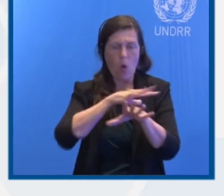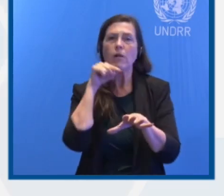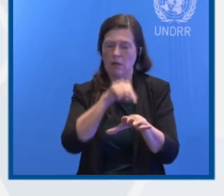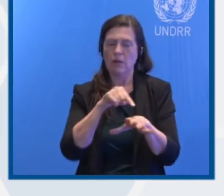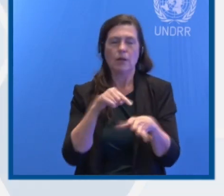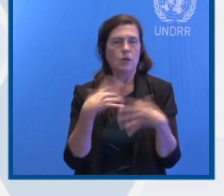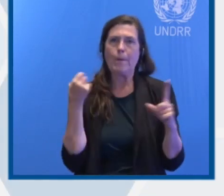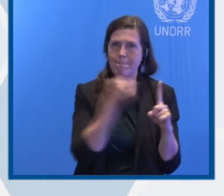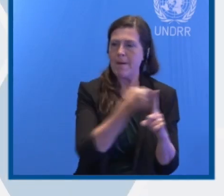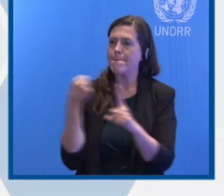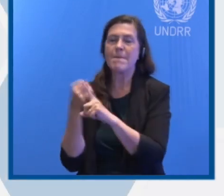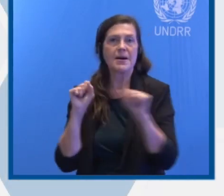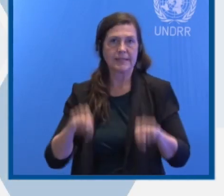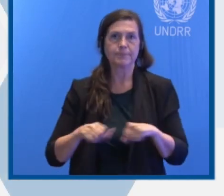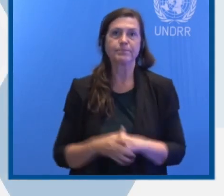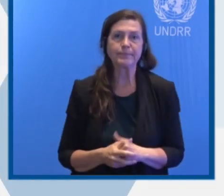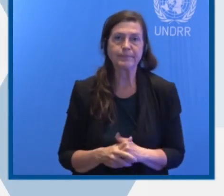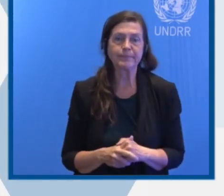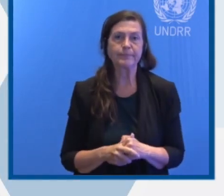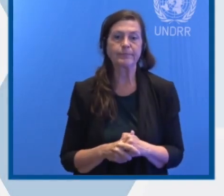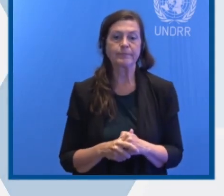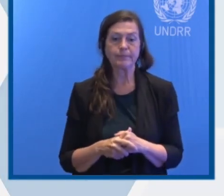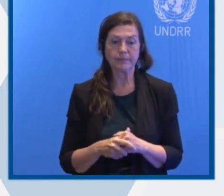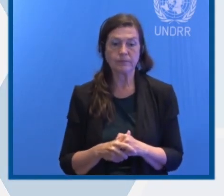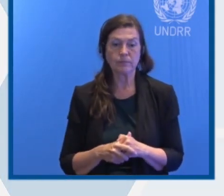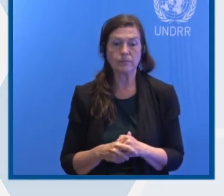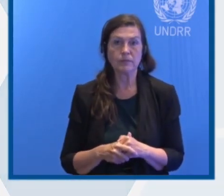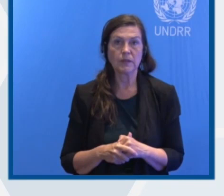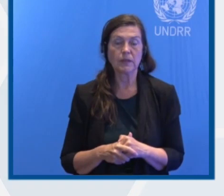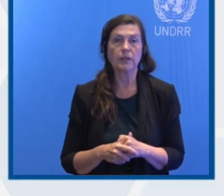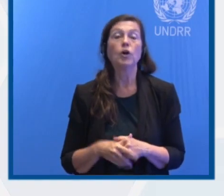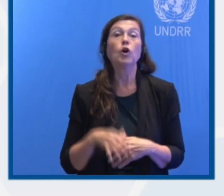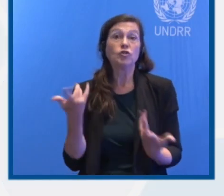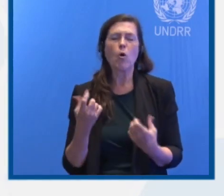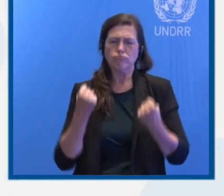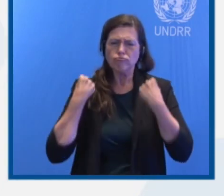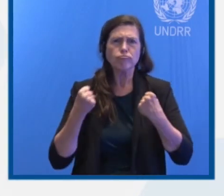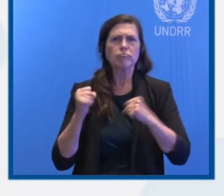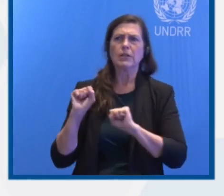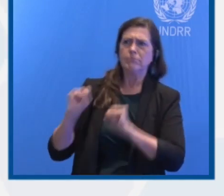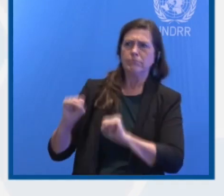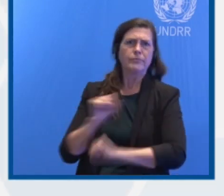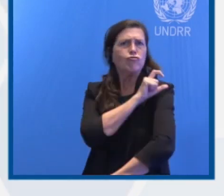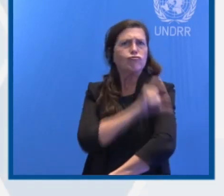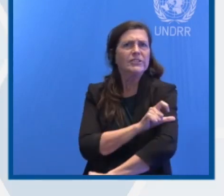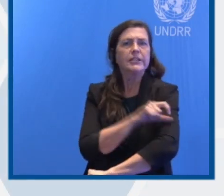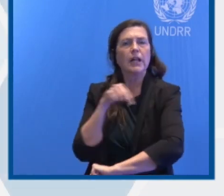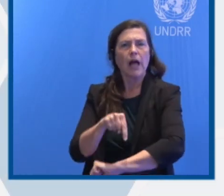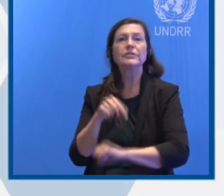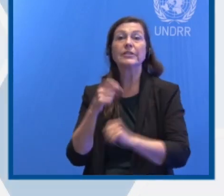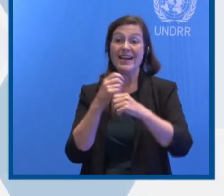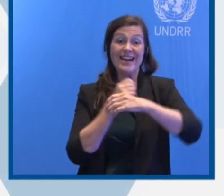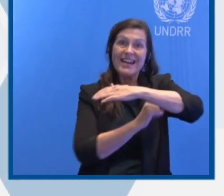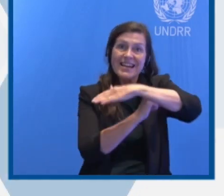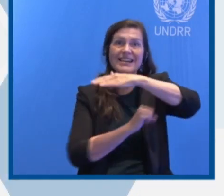So while this whole notion of resilient infrastructure has gained traction, what do we mean by resilient